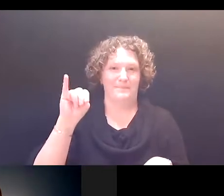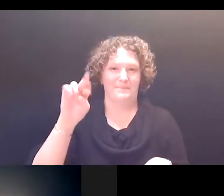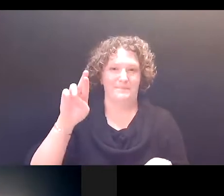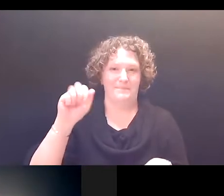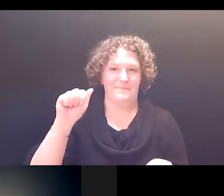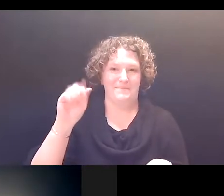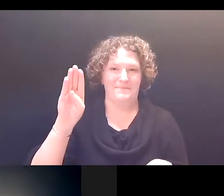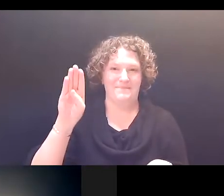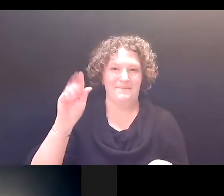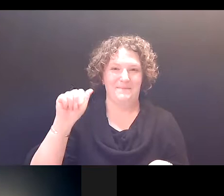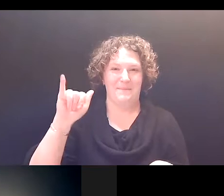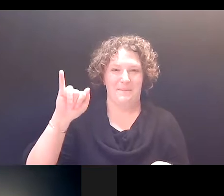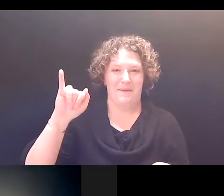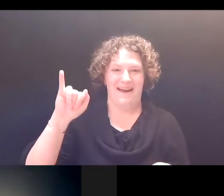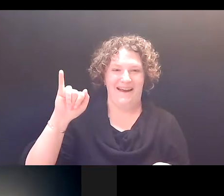who has been